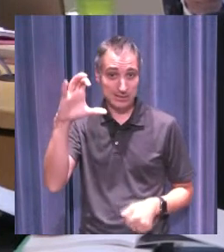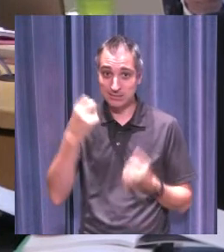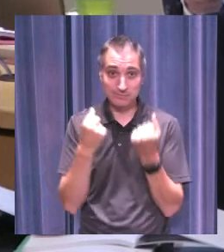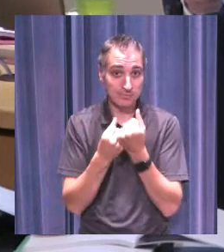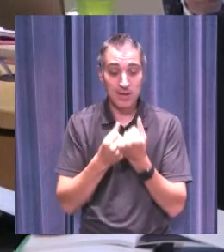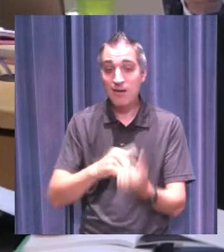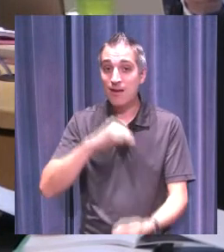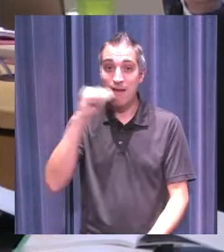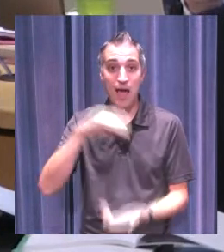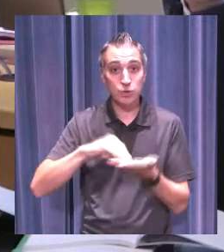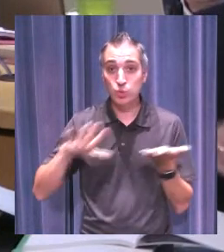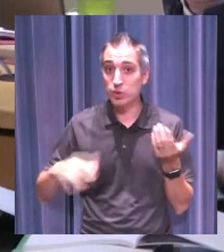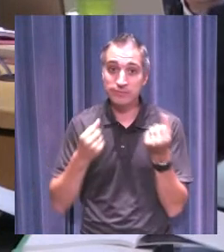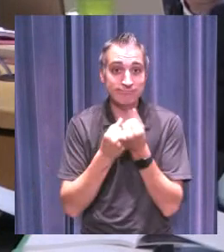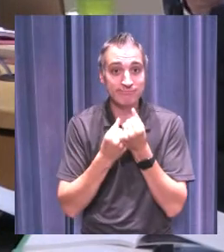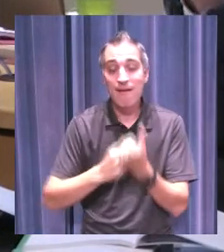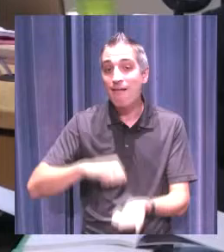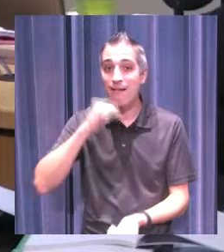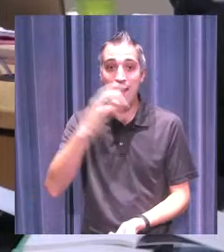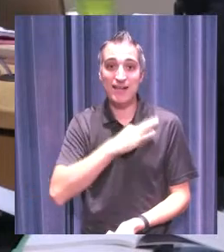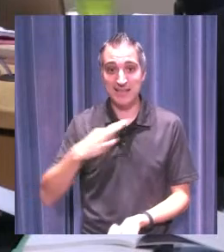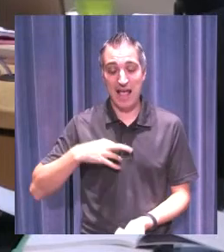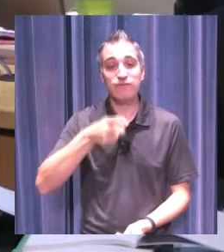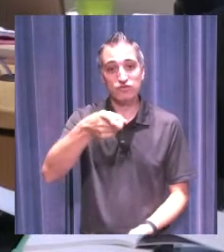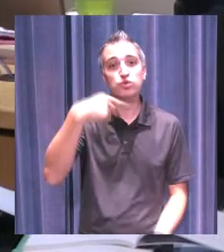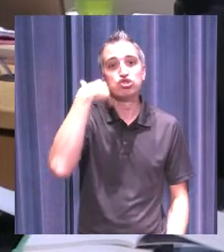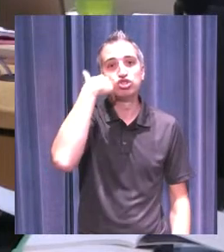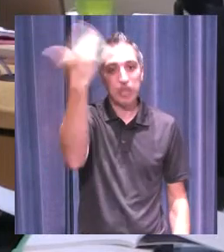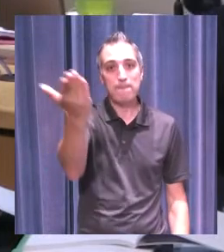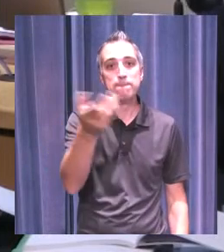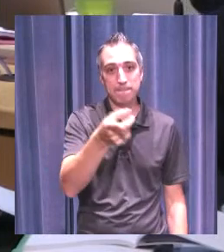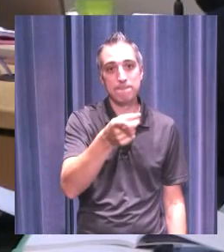staff. You should be ashamed, do better.